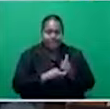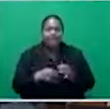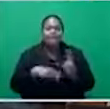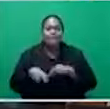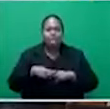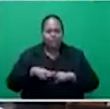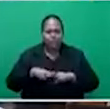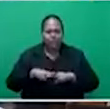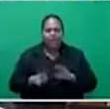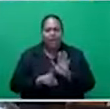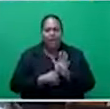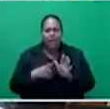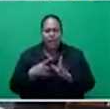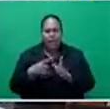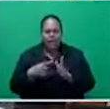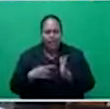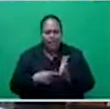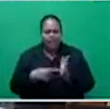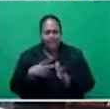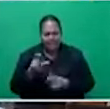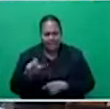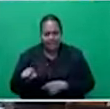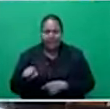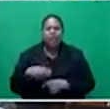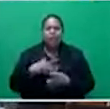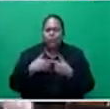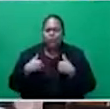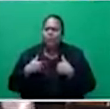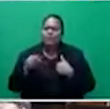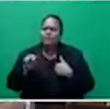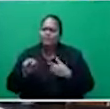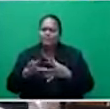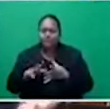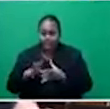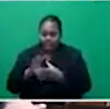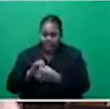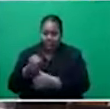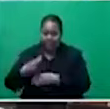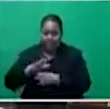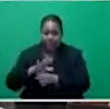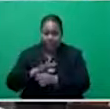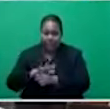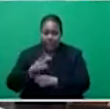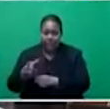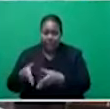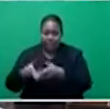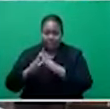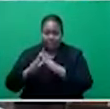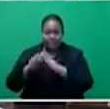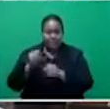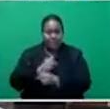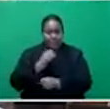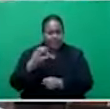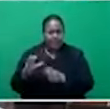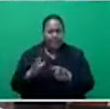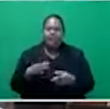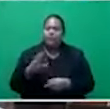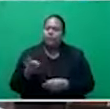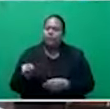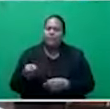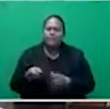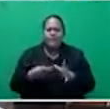FPCL has been transferred to Assets Fiji Limited. FPCL and the shareholders are interested in providing the service. They